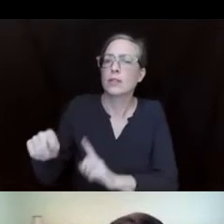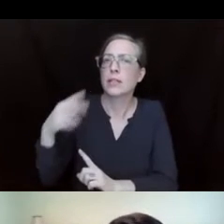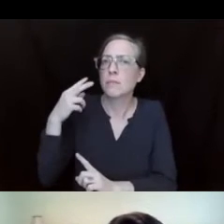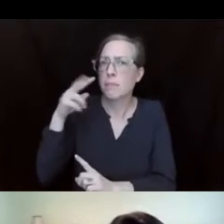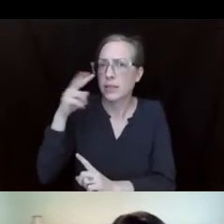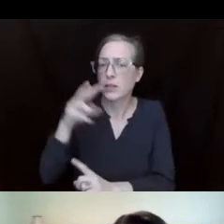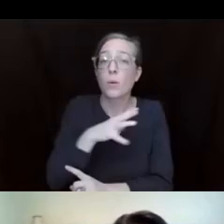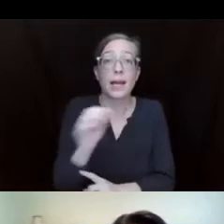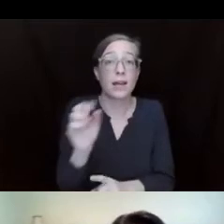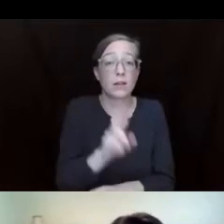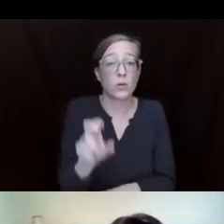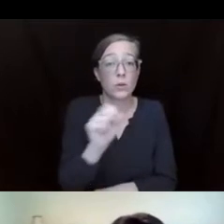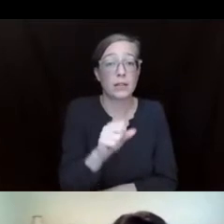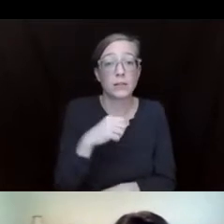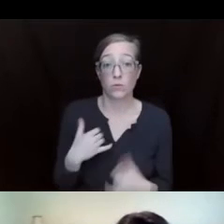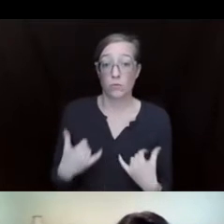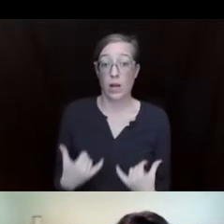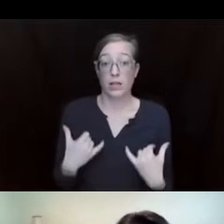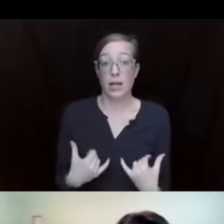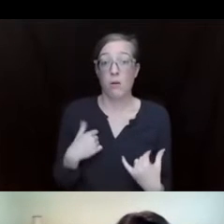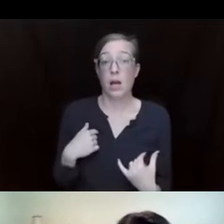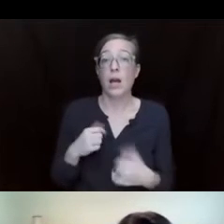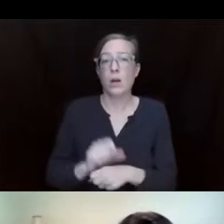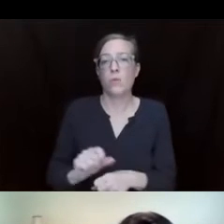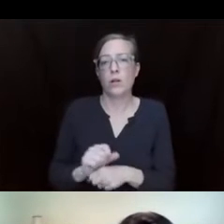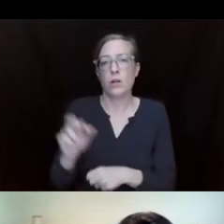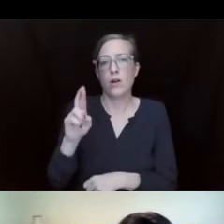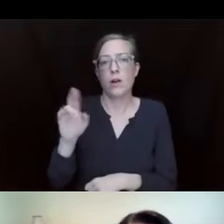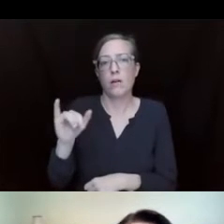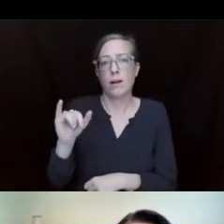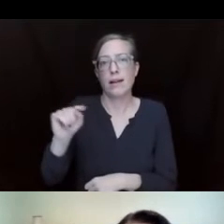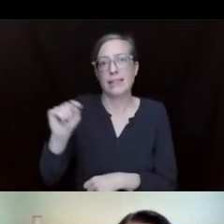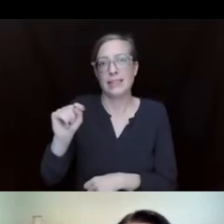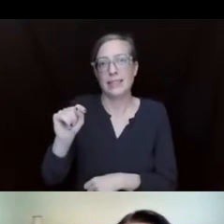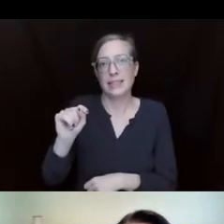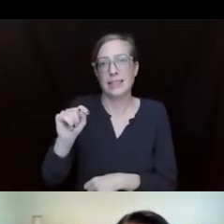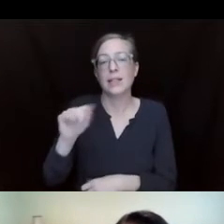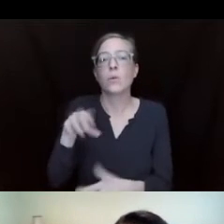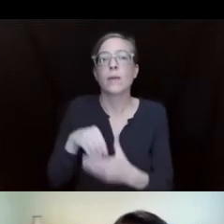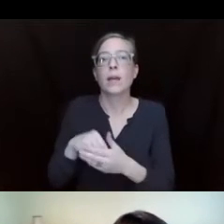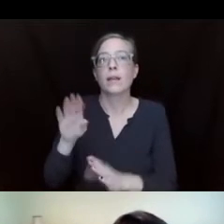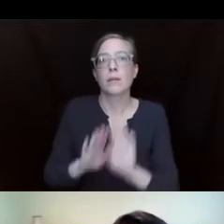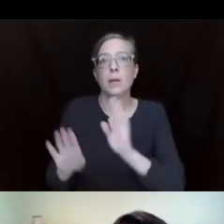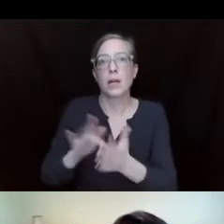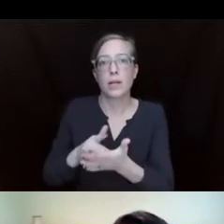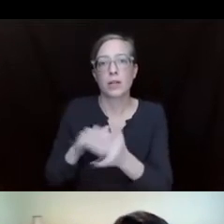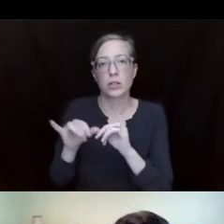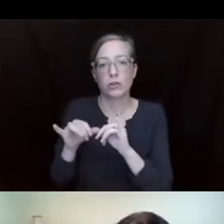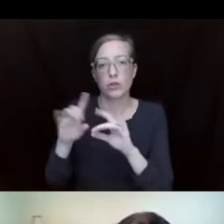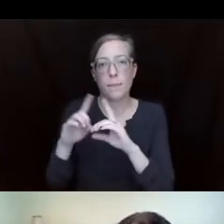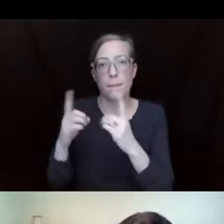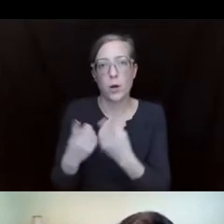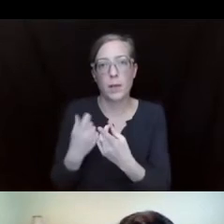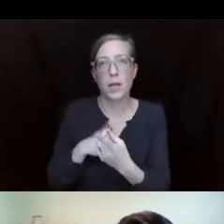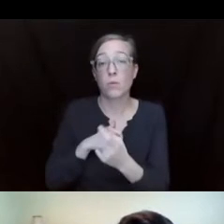and founding faculty of the Biomedical Engineering Department at RIT. We started the department back in